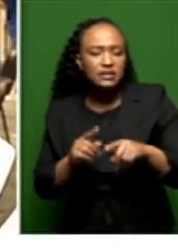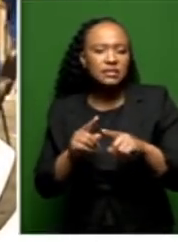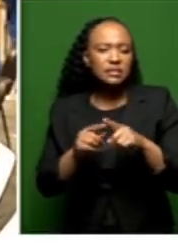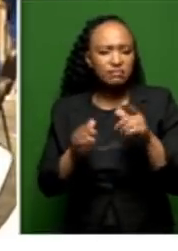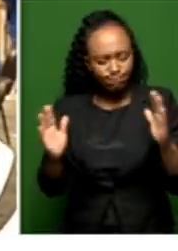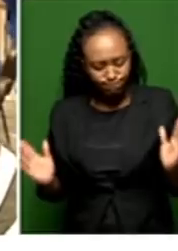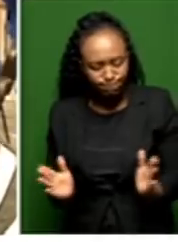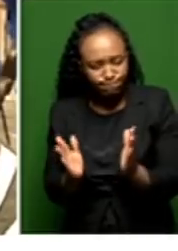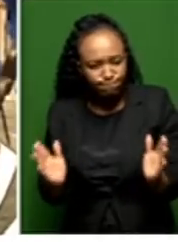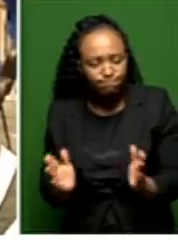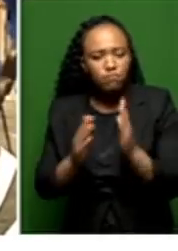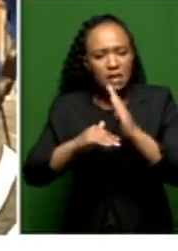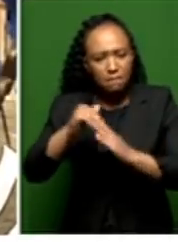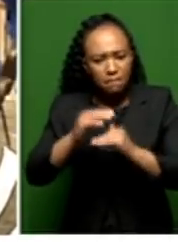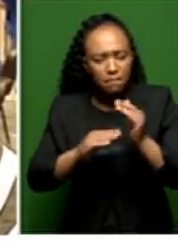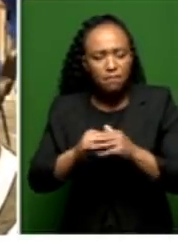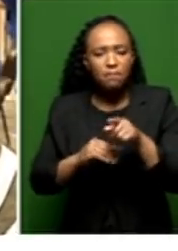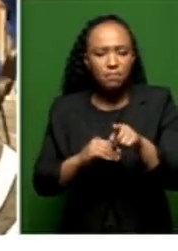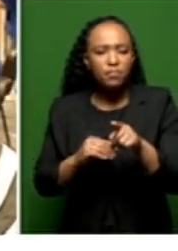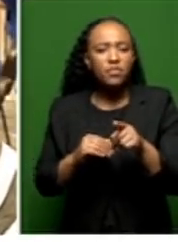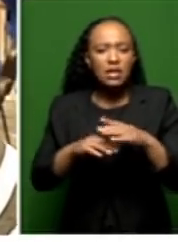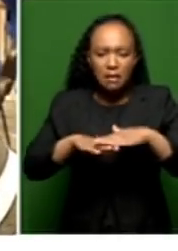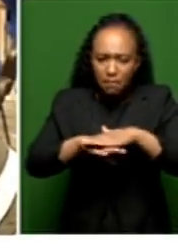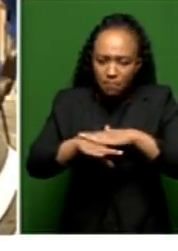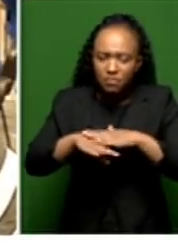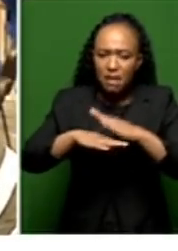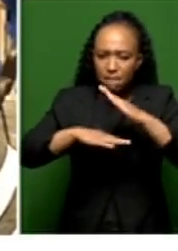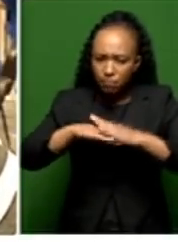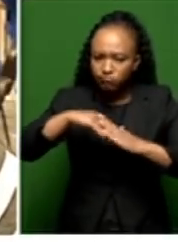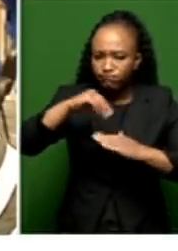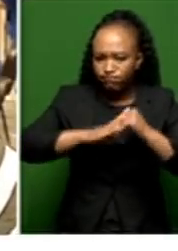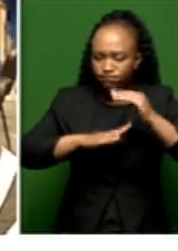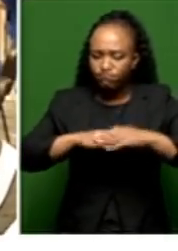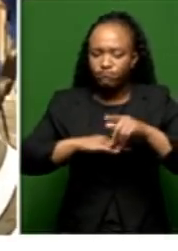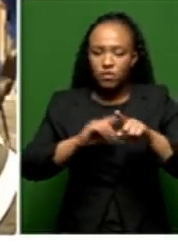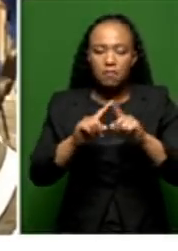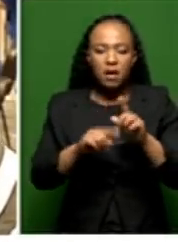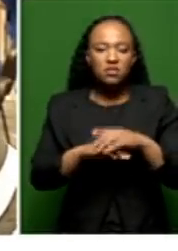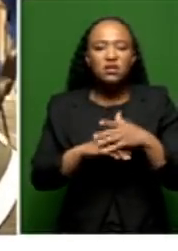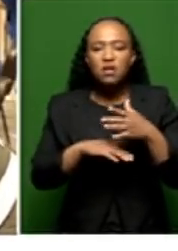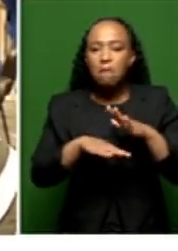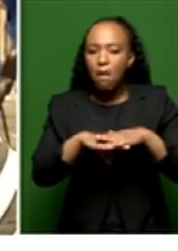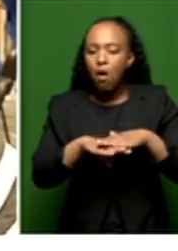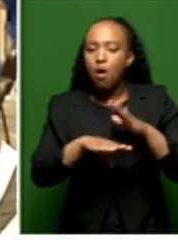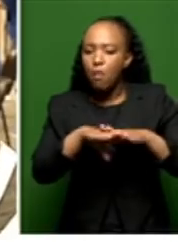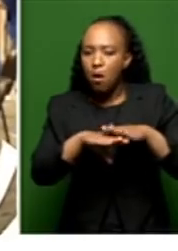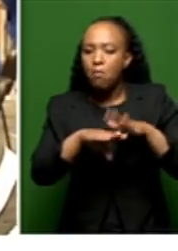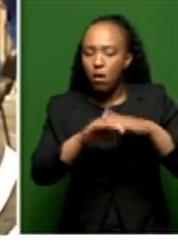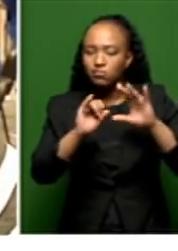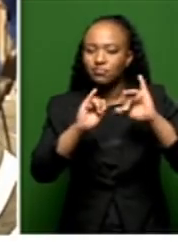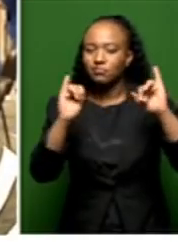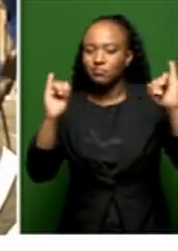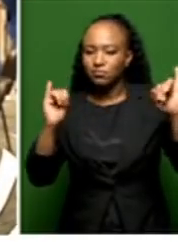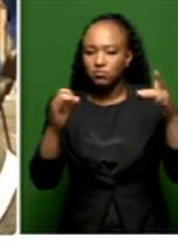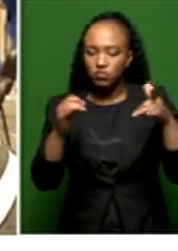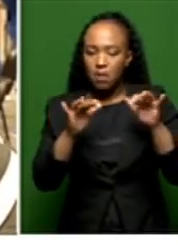base, like broad base PE. They were supposed to make the base broader, but instead they kept tightening it such that the only